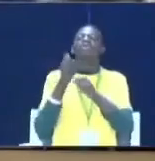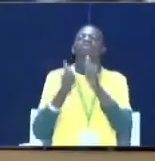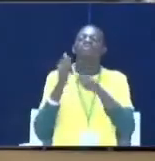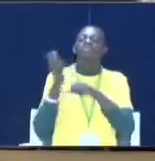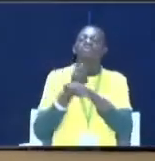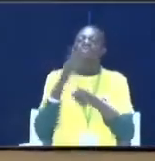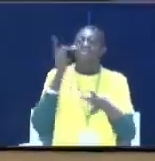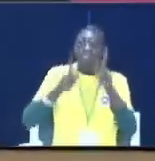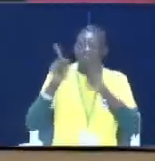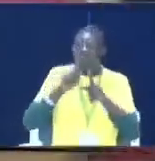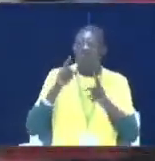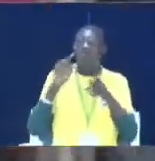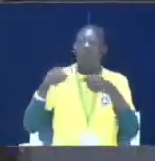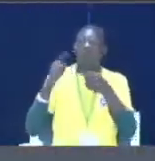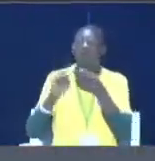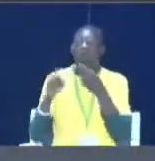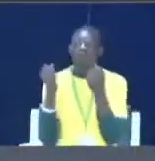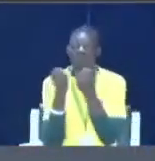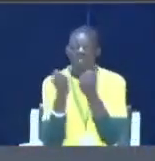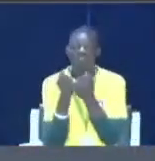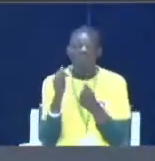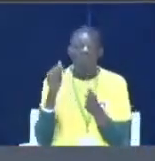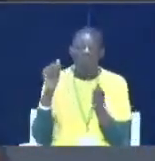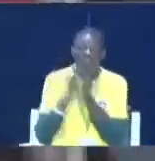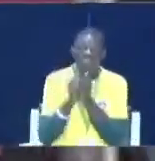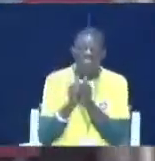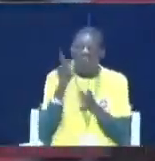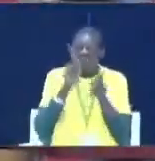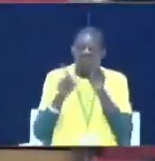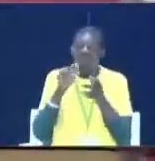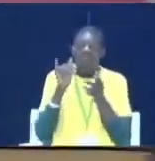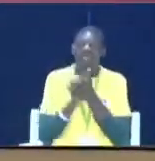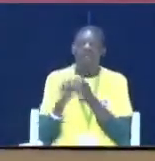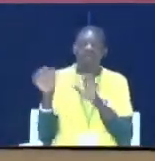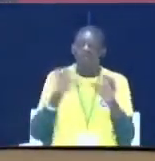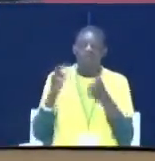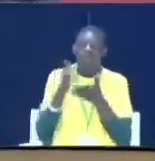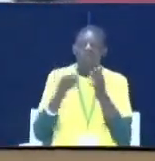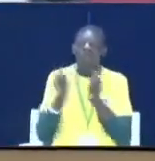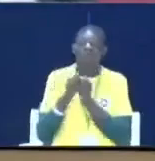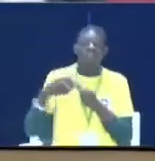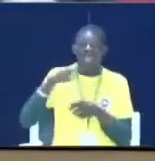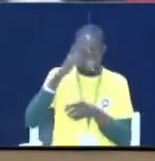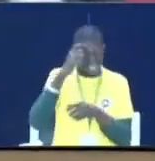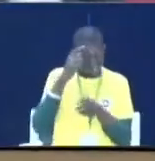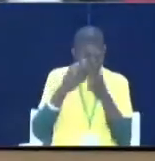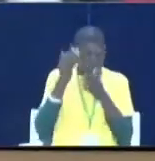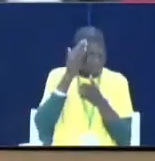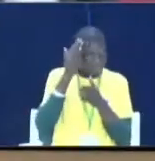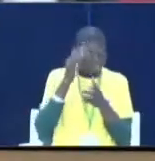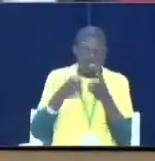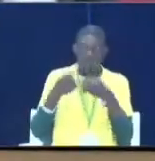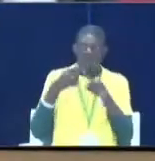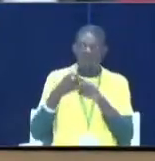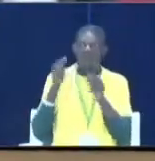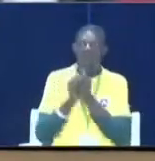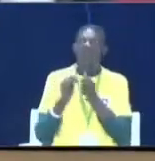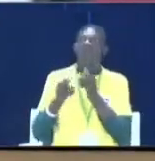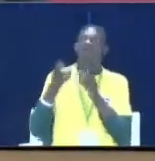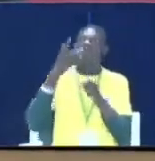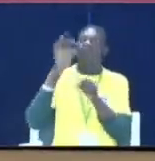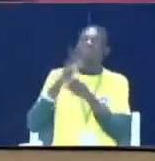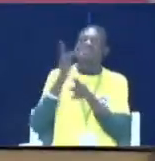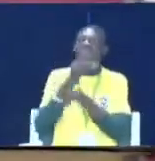The people you are going to fight with, these are people who have touched something with their head before they come. And you are coming with covenant, keeping God, 5-minute